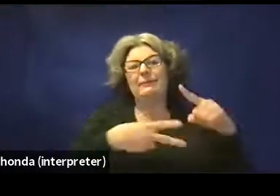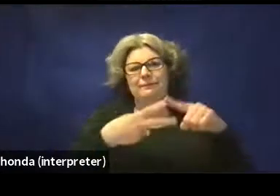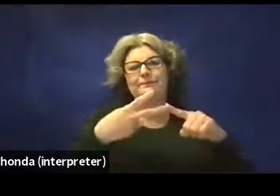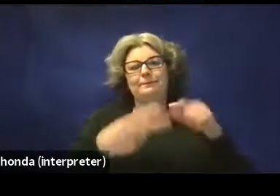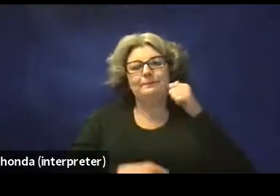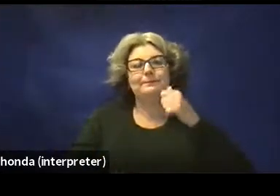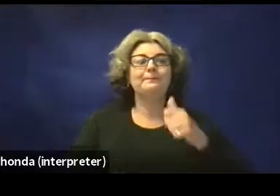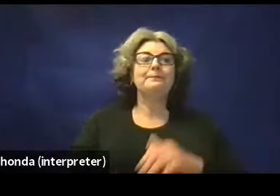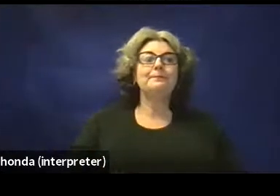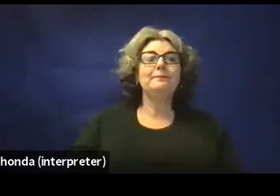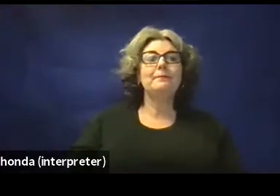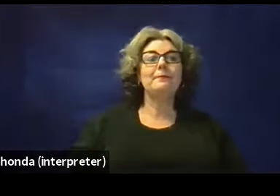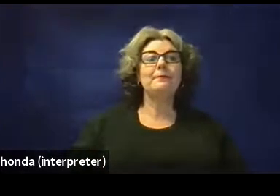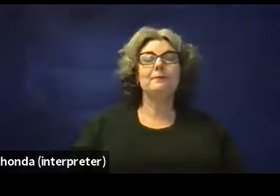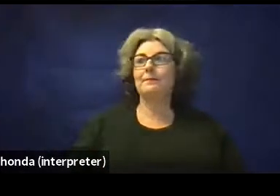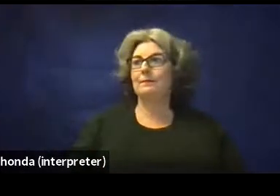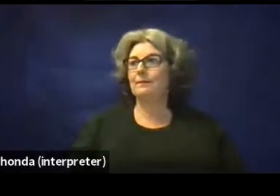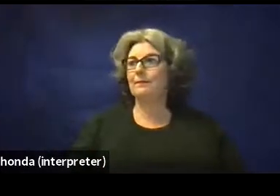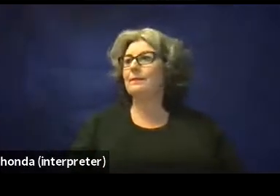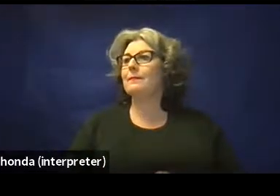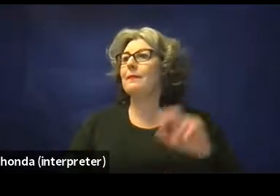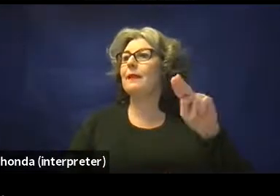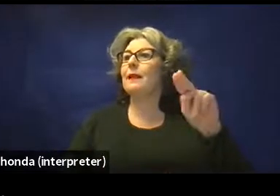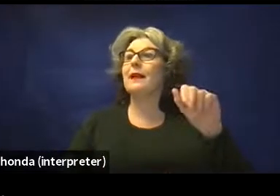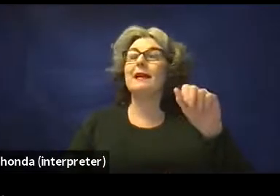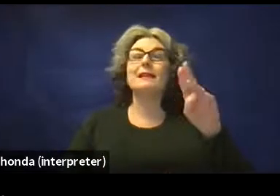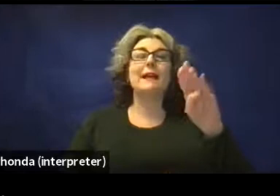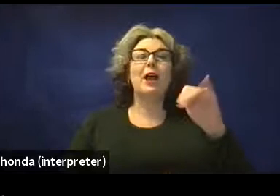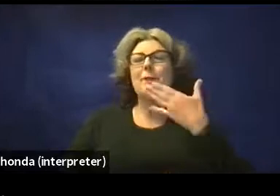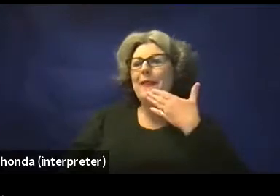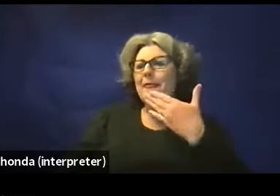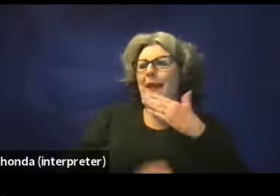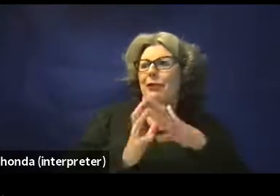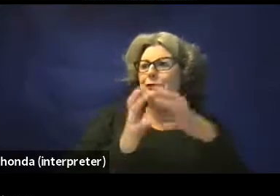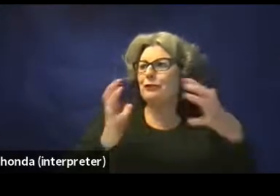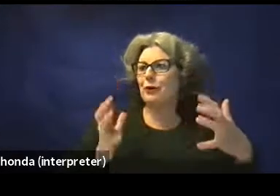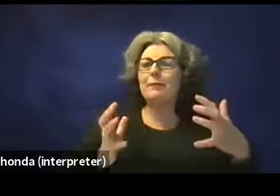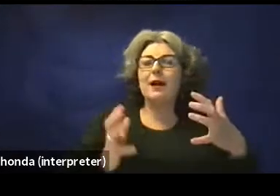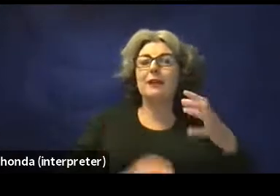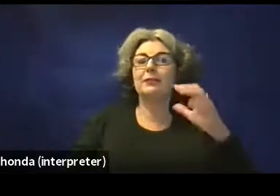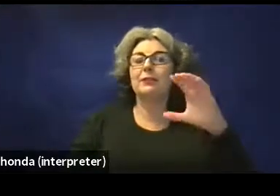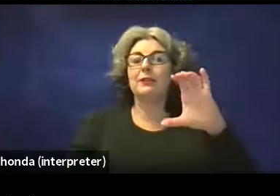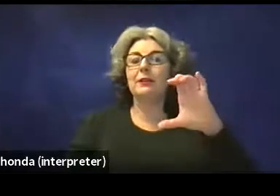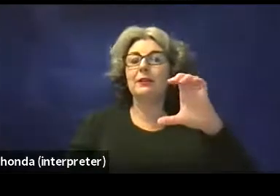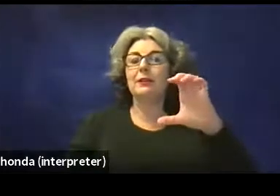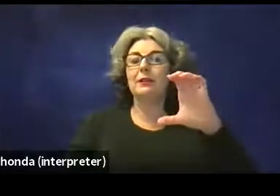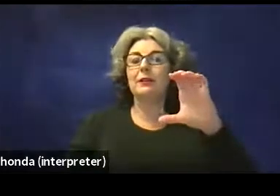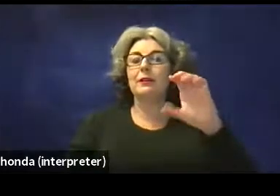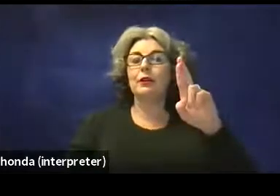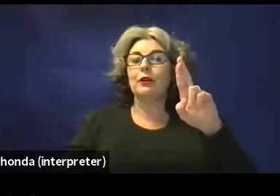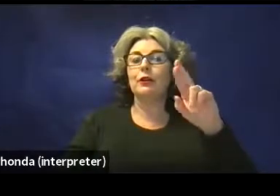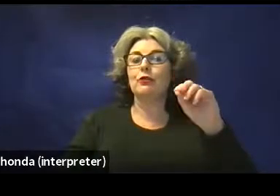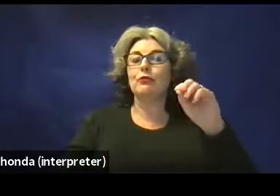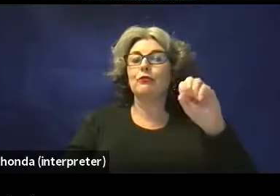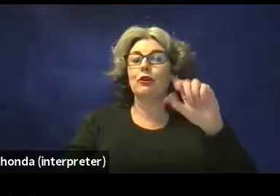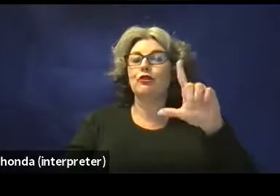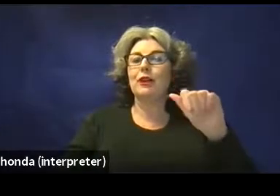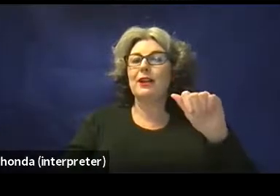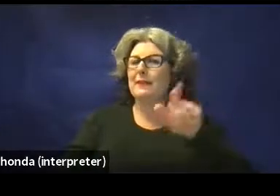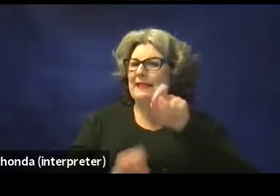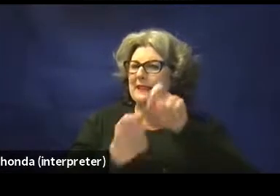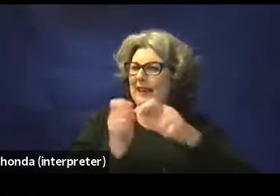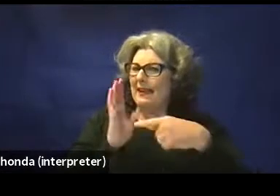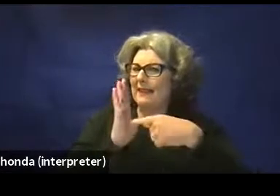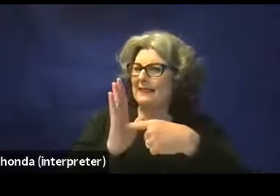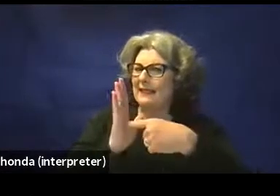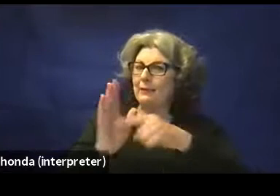Thank you so much, Croshelle. And it was so helpful for you to kind of give that overarching theme, but also a couple of actual, precise examples of how this might play